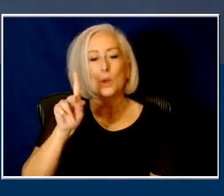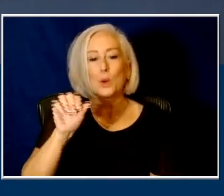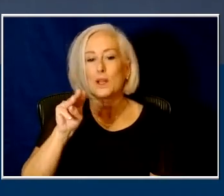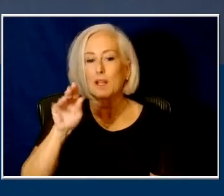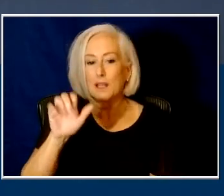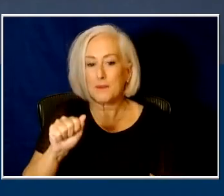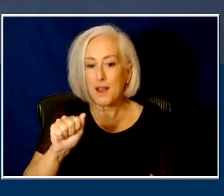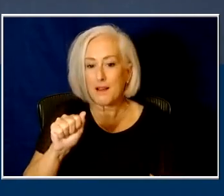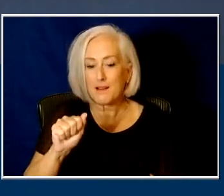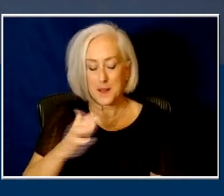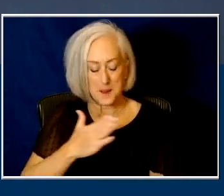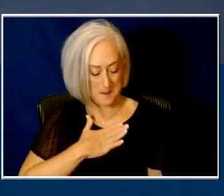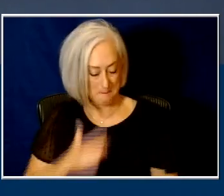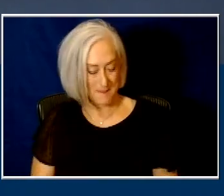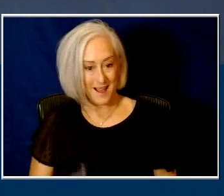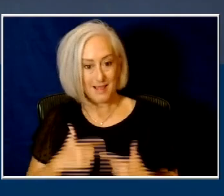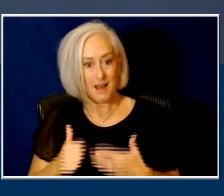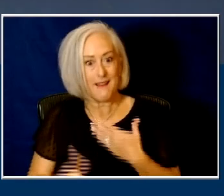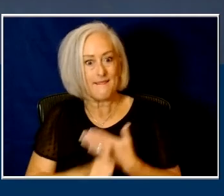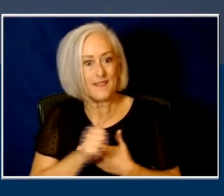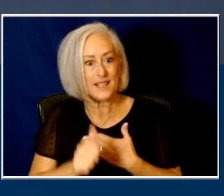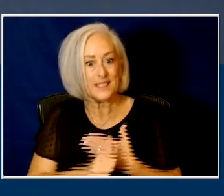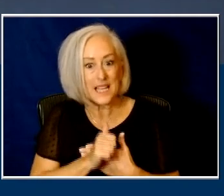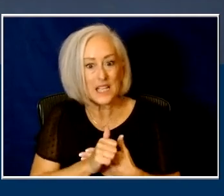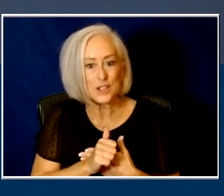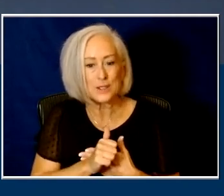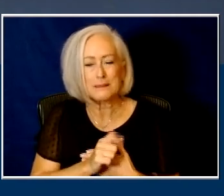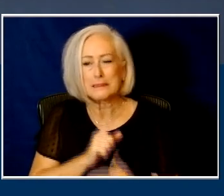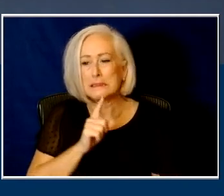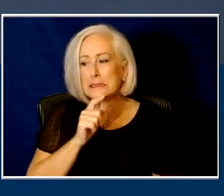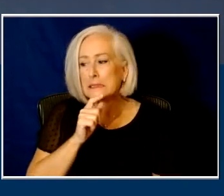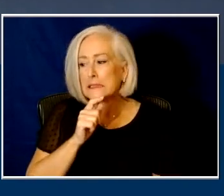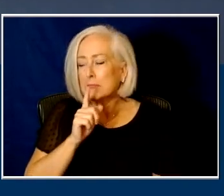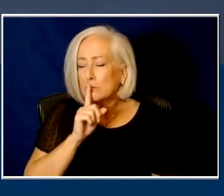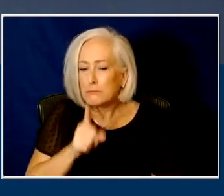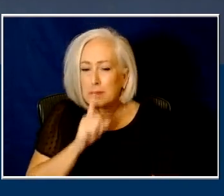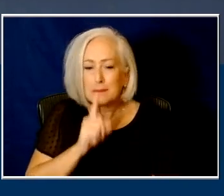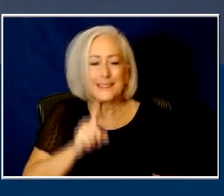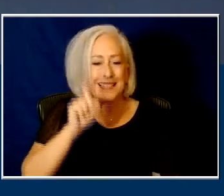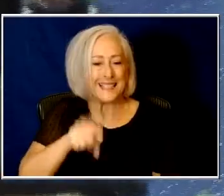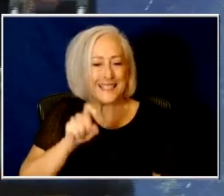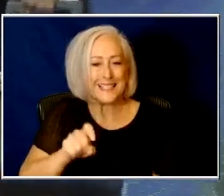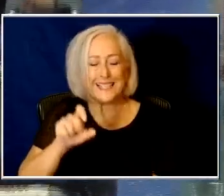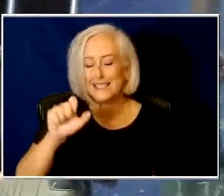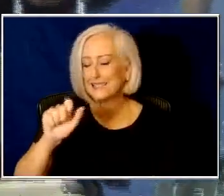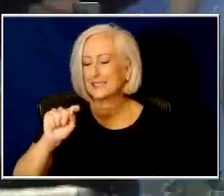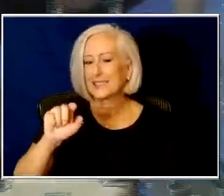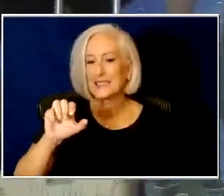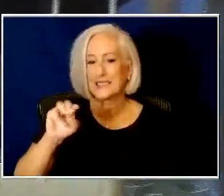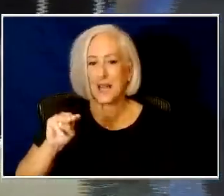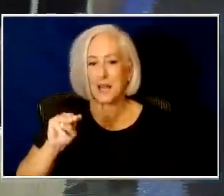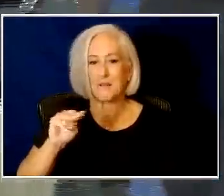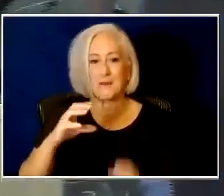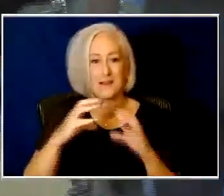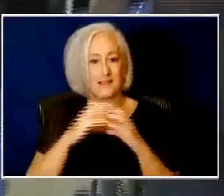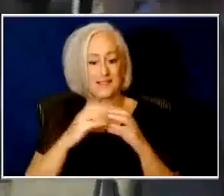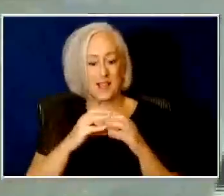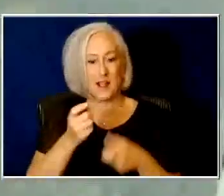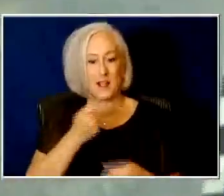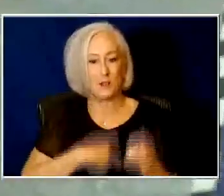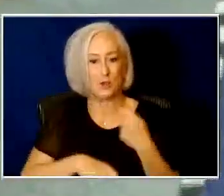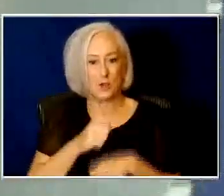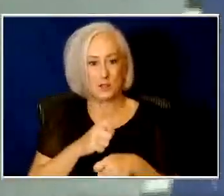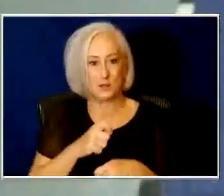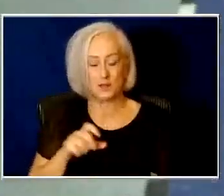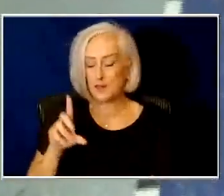danger, and desperately need a stem cell transplant. David Zhang was living in the Kansas